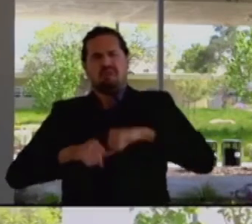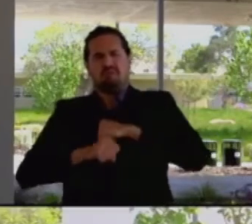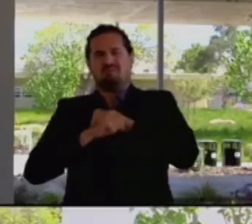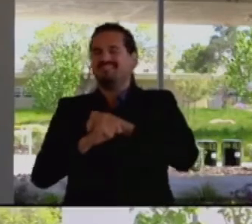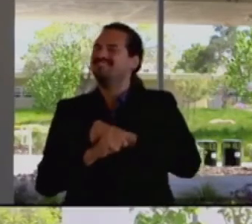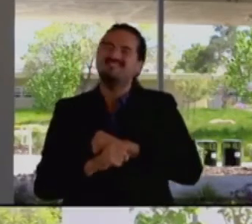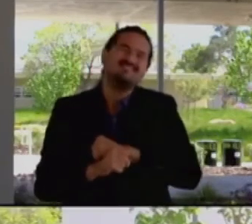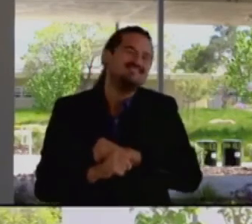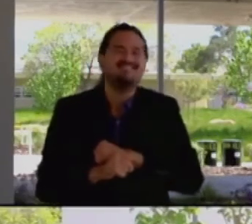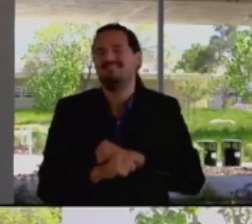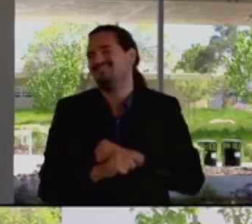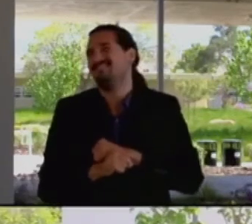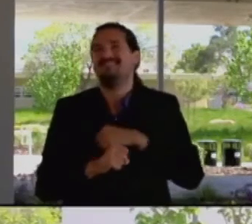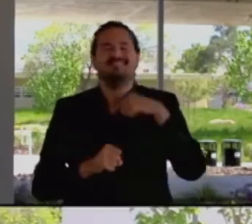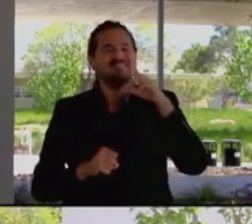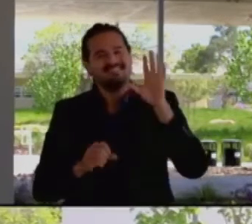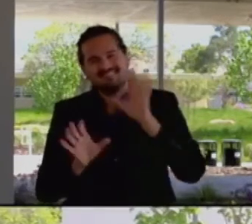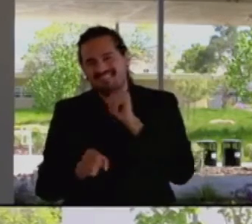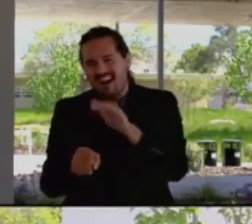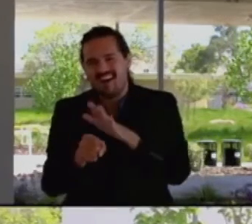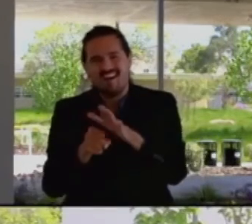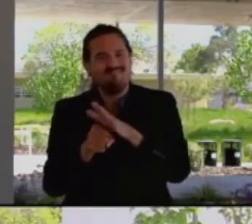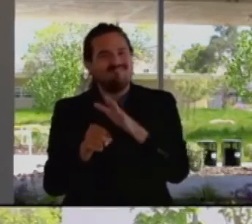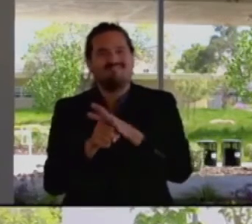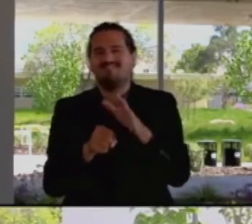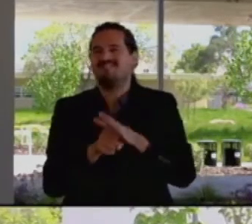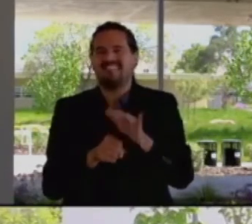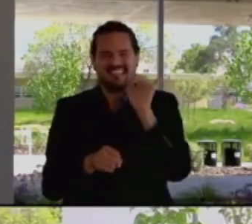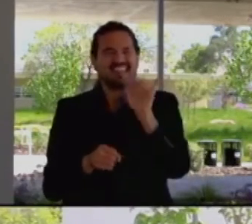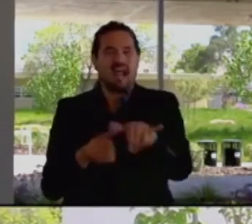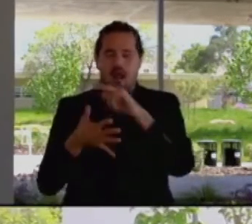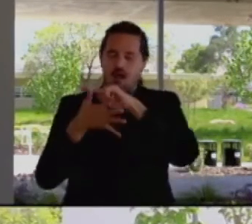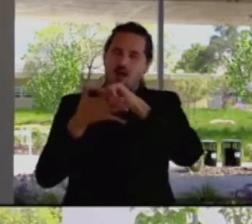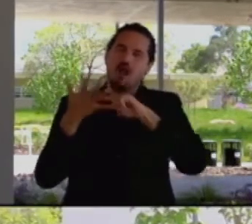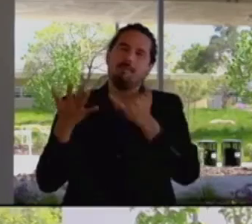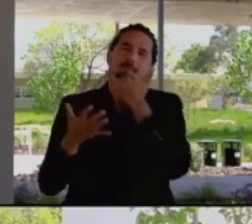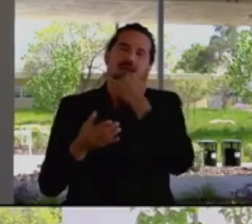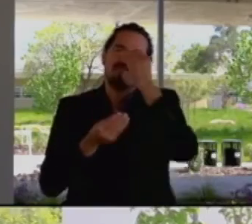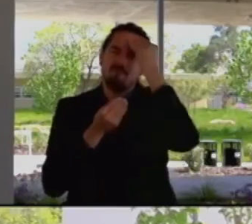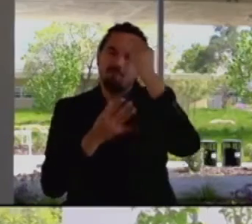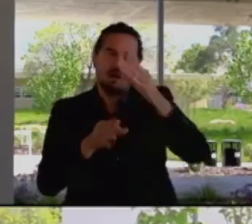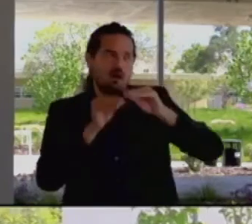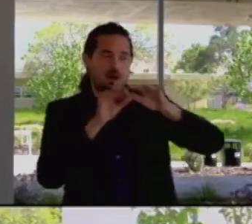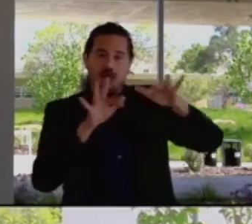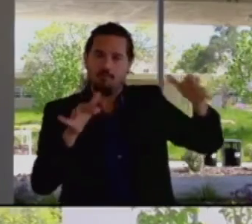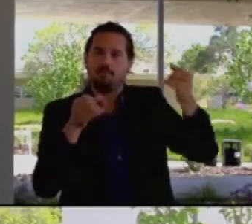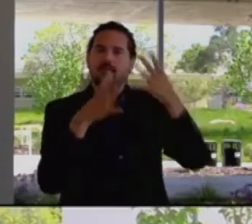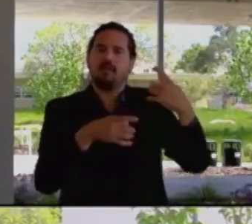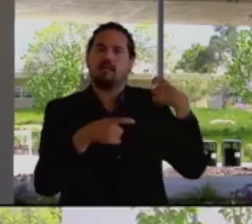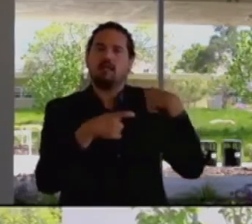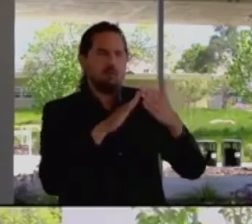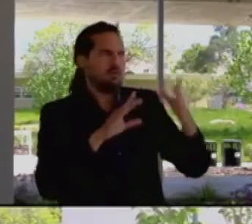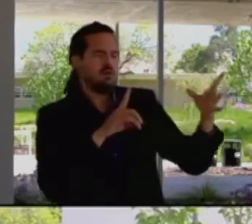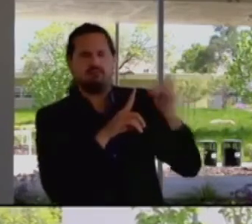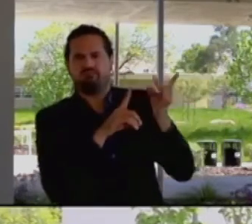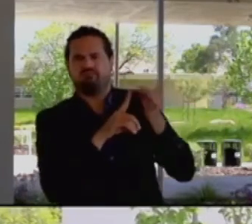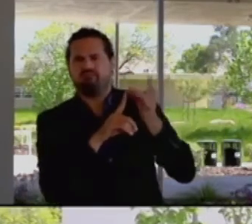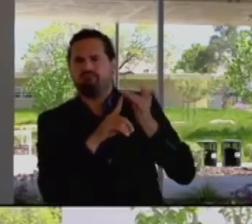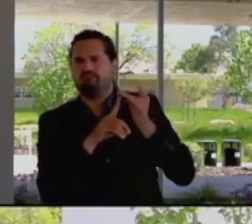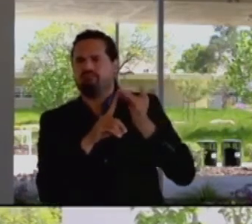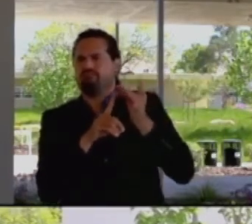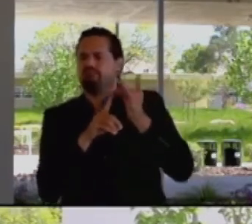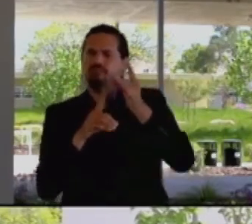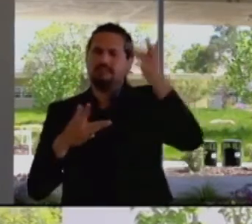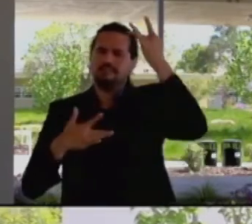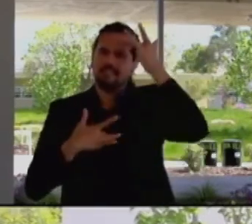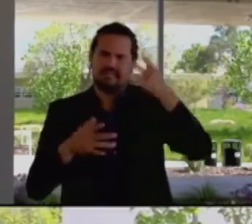protected if you had COVID. I think a lot of Latinos, we know that Latinos have been hit hard by this pandemic. A lot of Latinos have had COVID, but it's not the